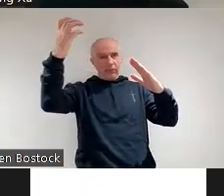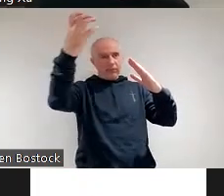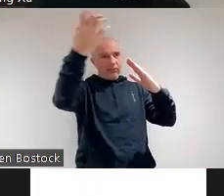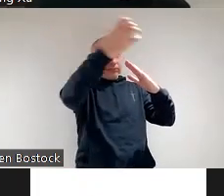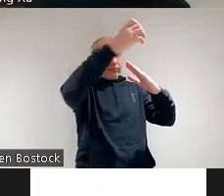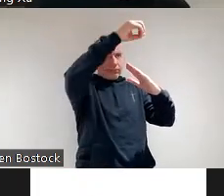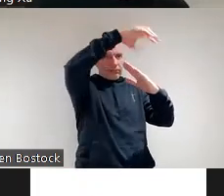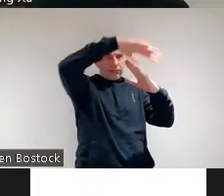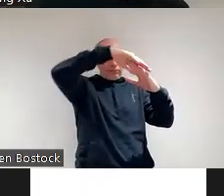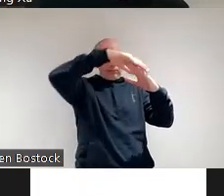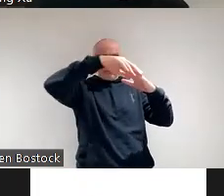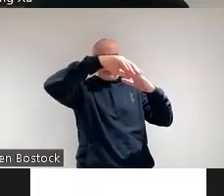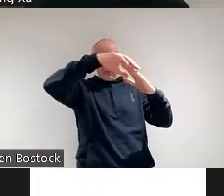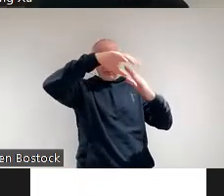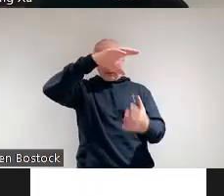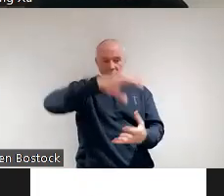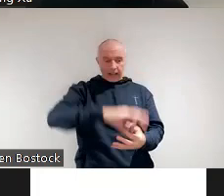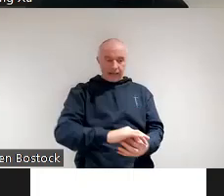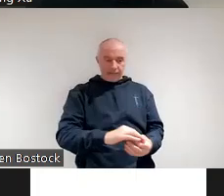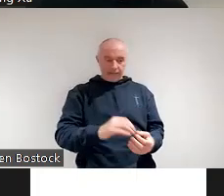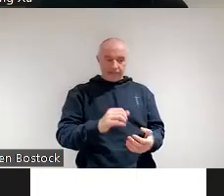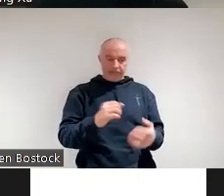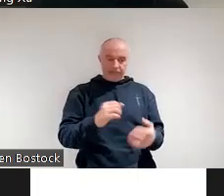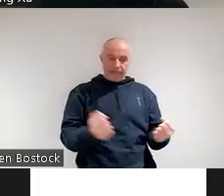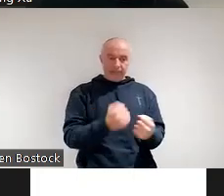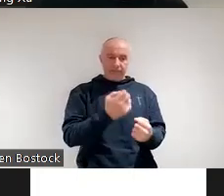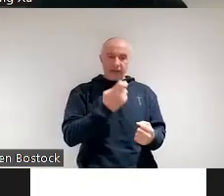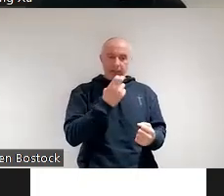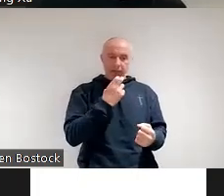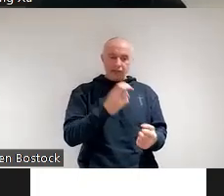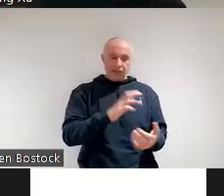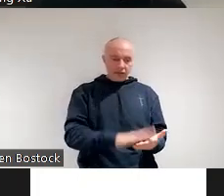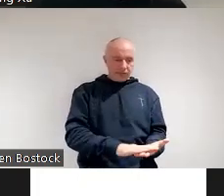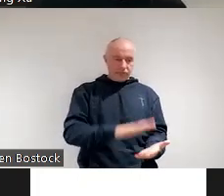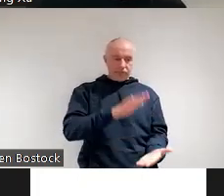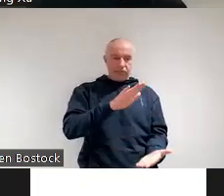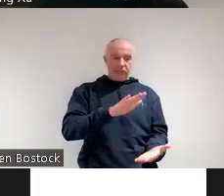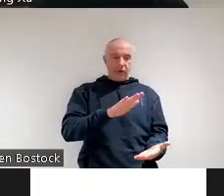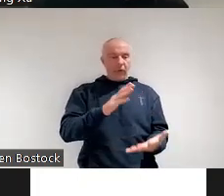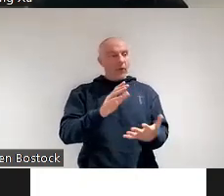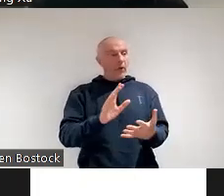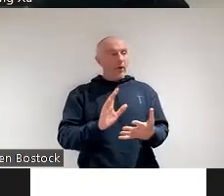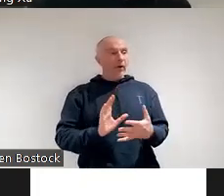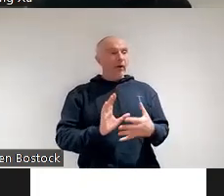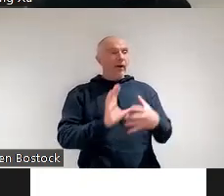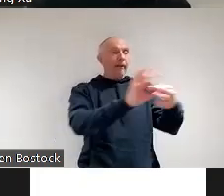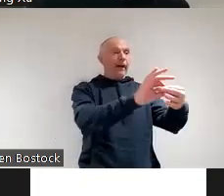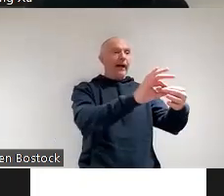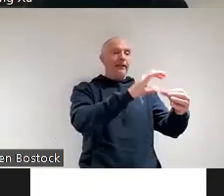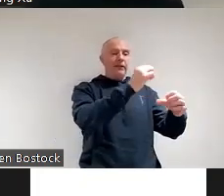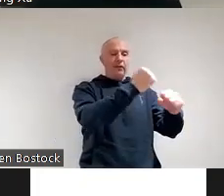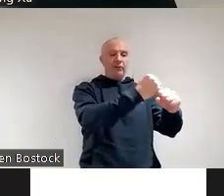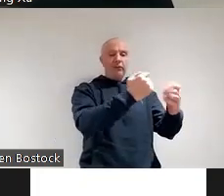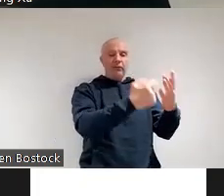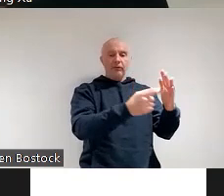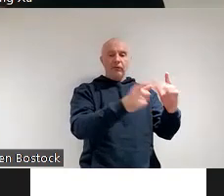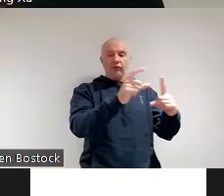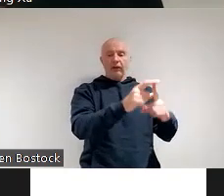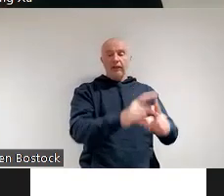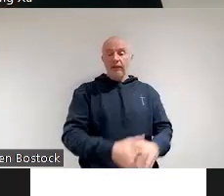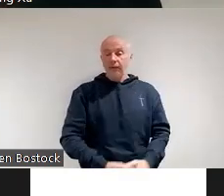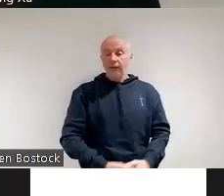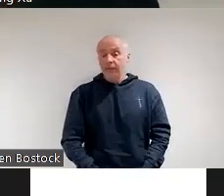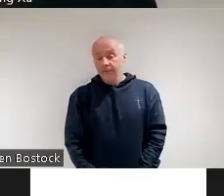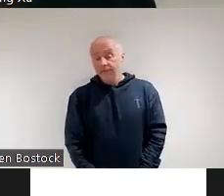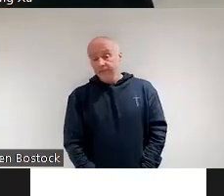energy, you can put it in the battery, or you can sell it back to the grid. This things sounds easy, right? But of course, when you go to the